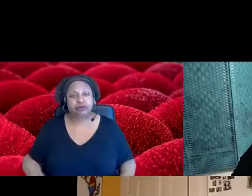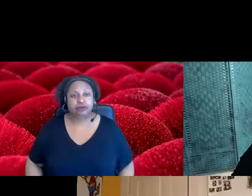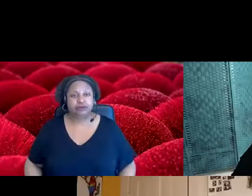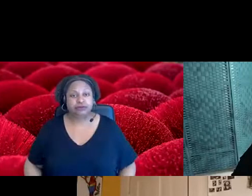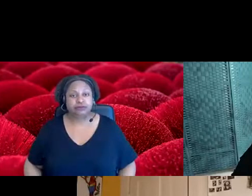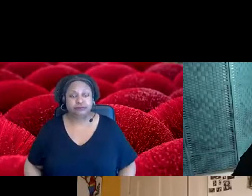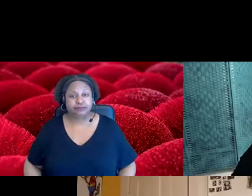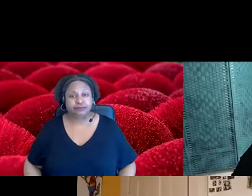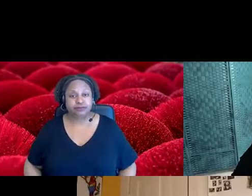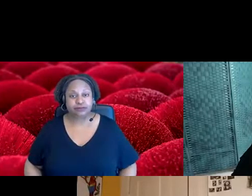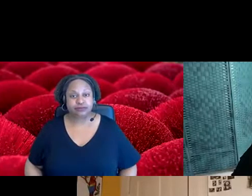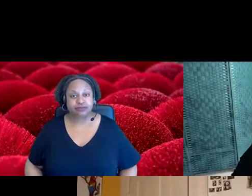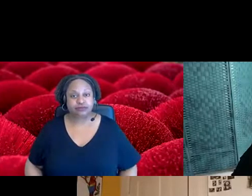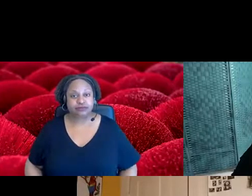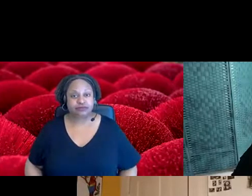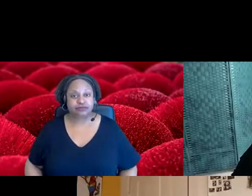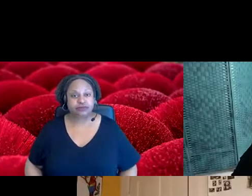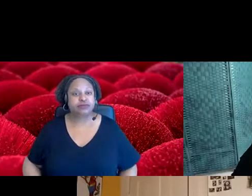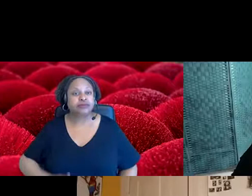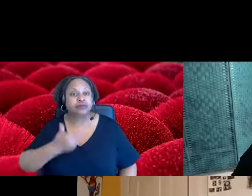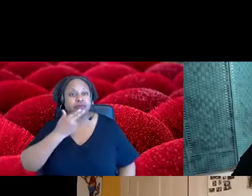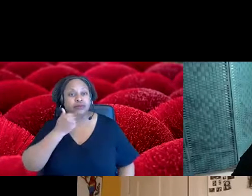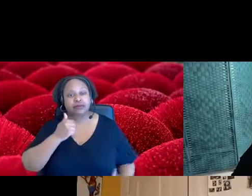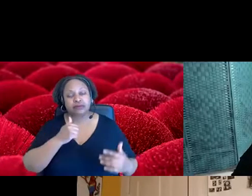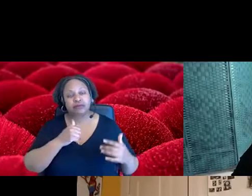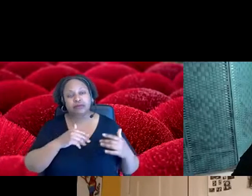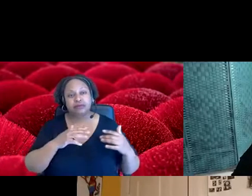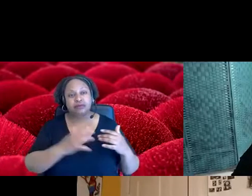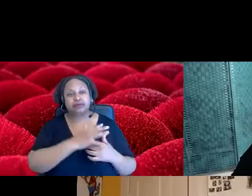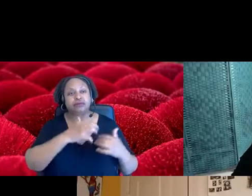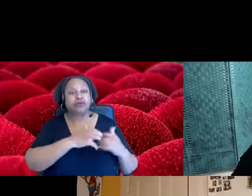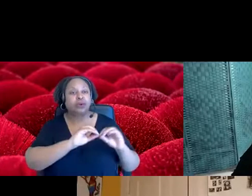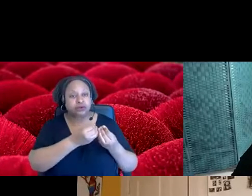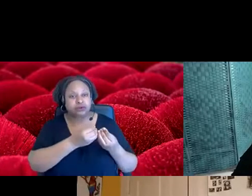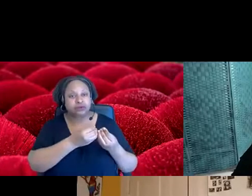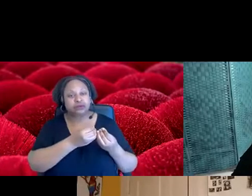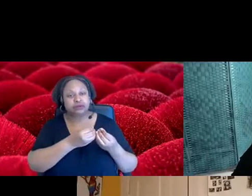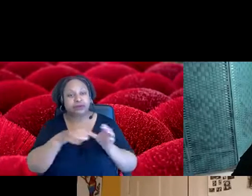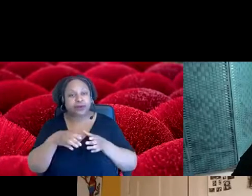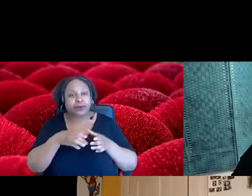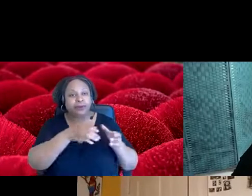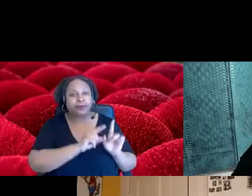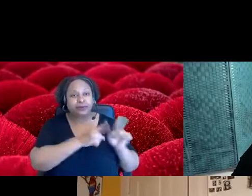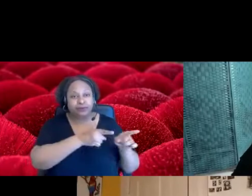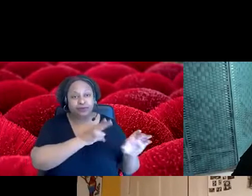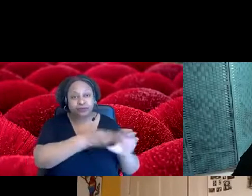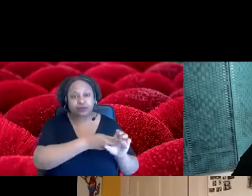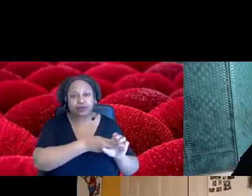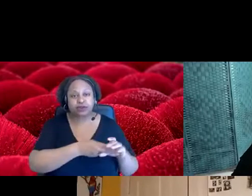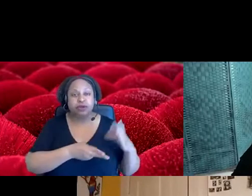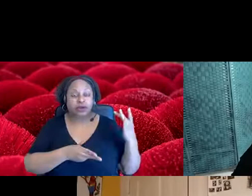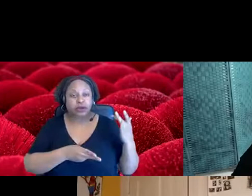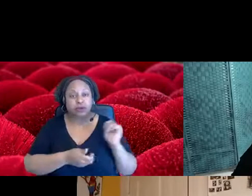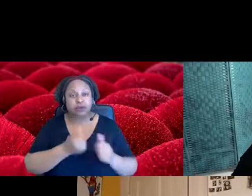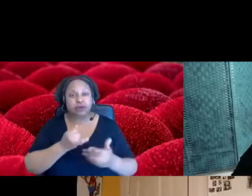artist, you know, small Native organization, because what's been happening is that most of the artist-run